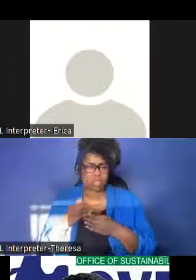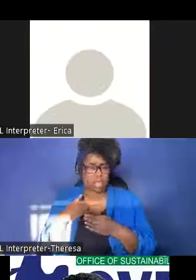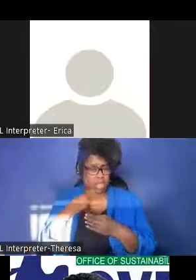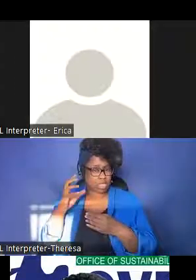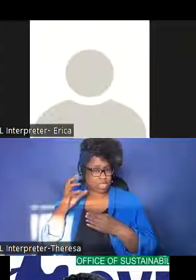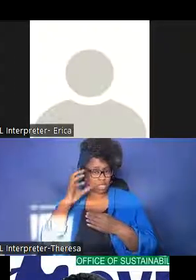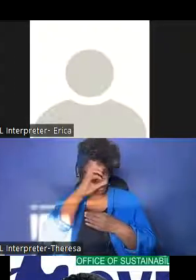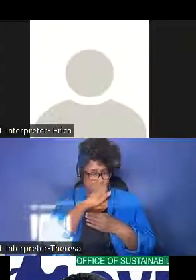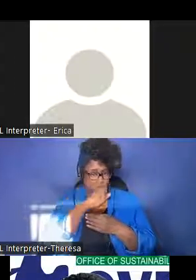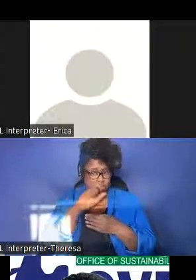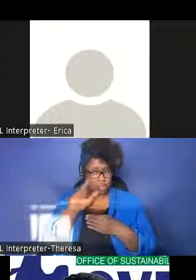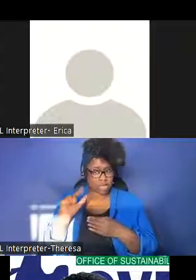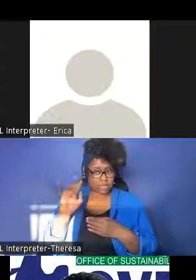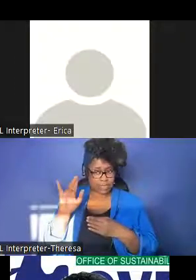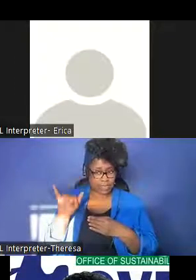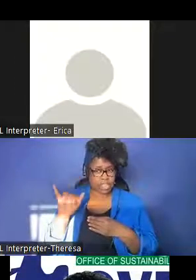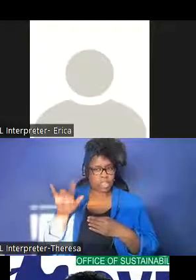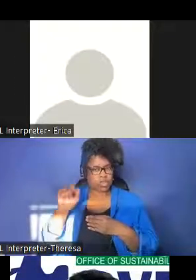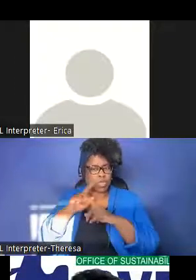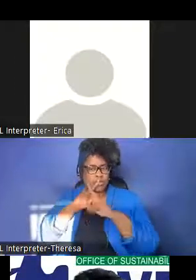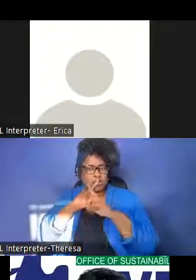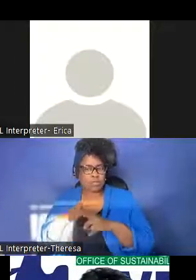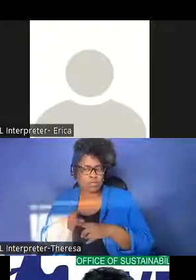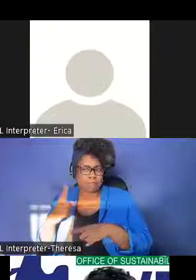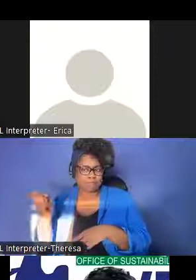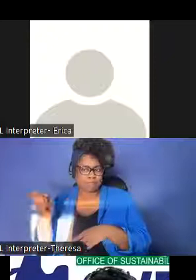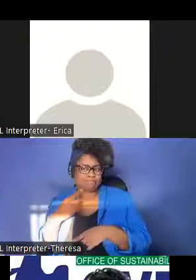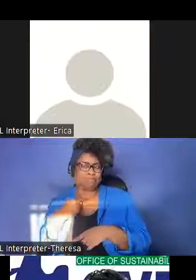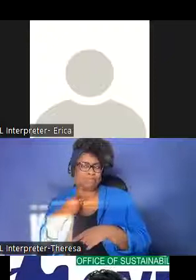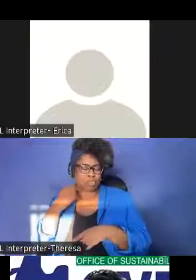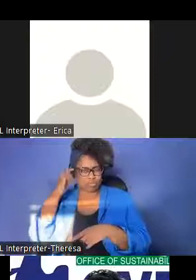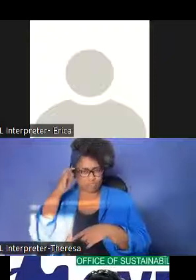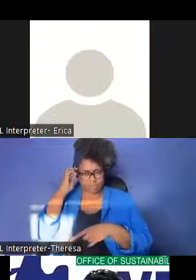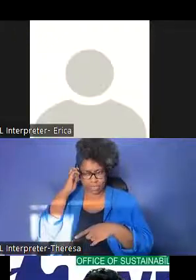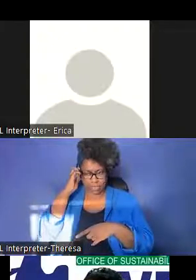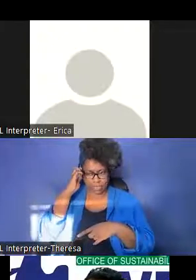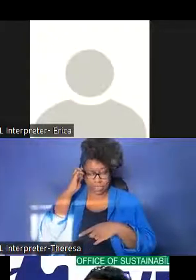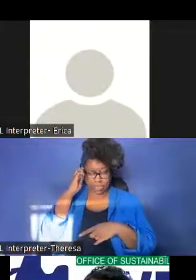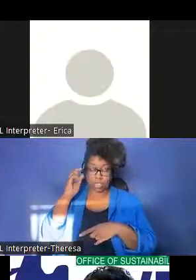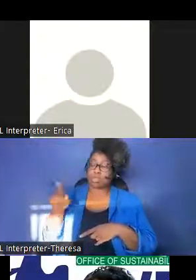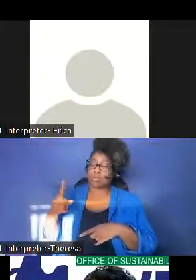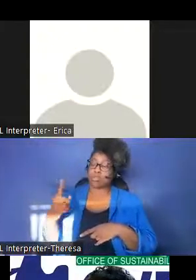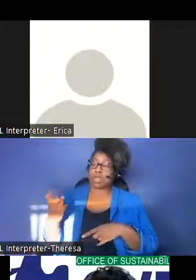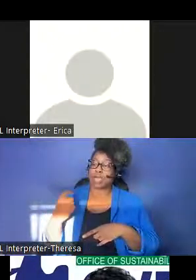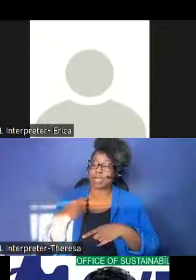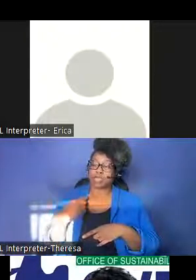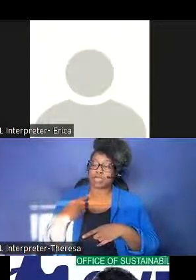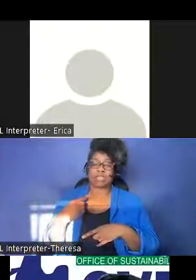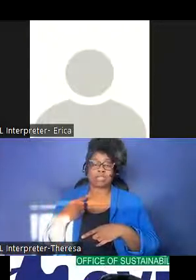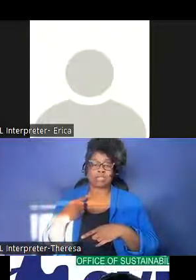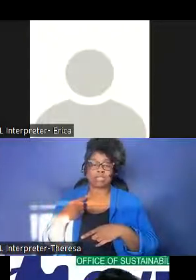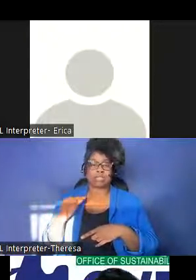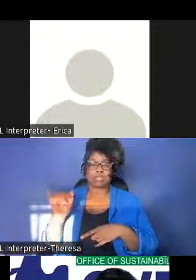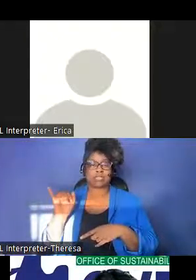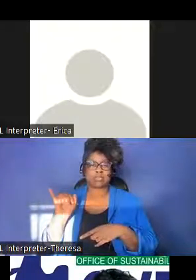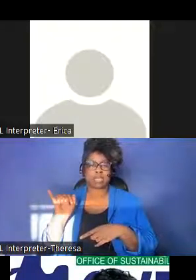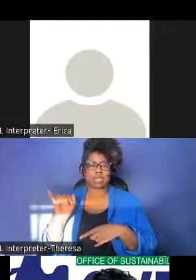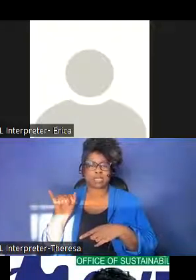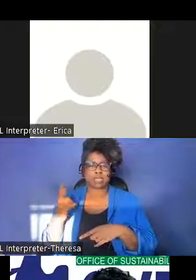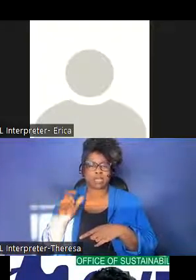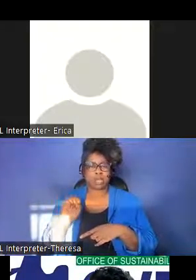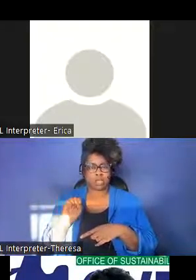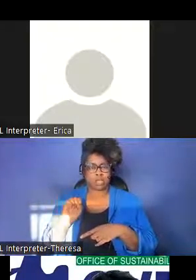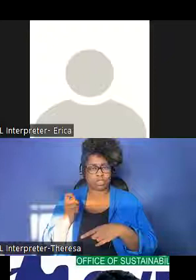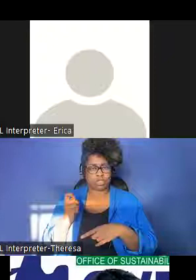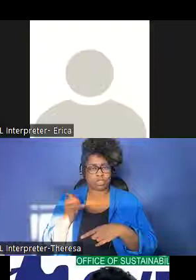assume, Lenny, and you're welcome to unmute yourself if you'd like to pose the question with your voice. You're asking about the clearing of the, like lifting up the sewer drains